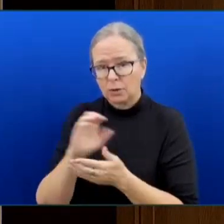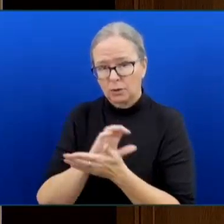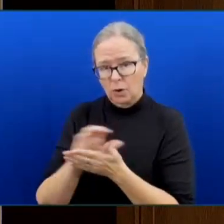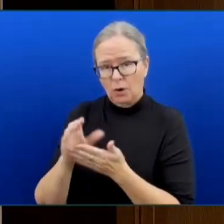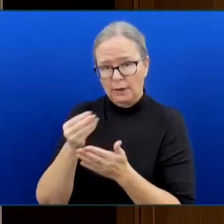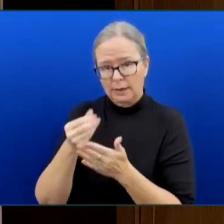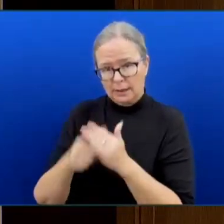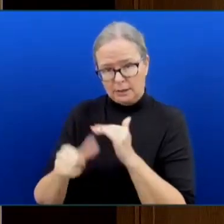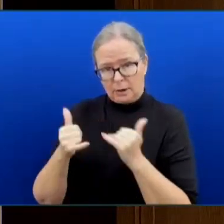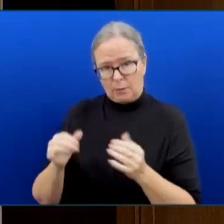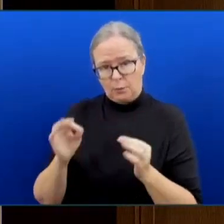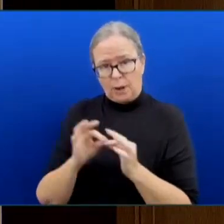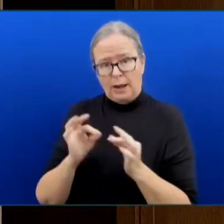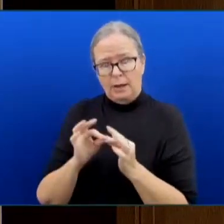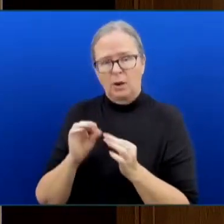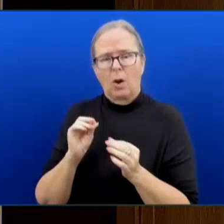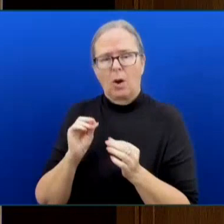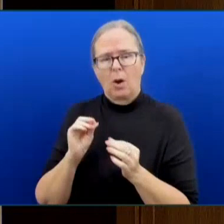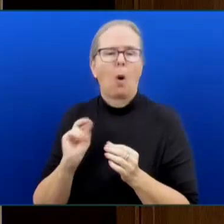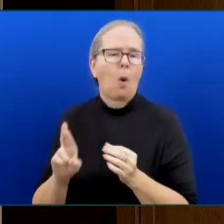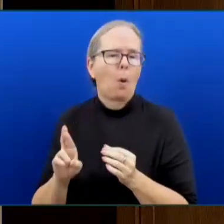project. End quote.